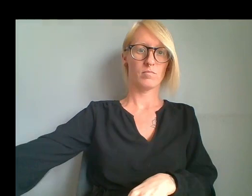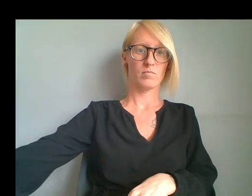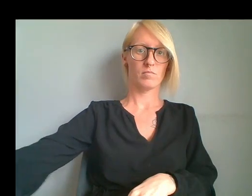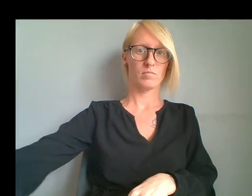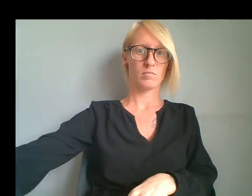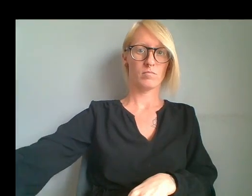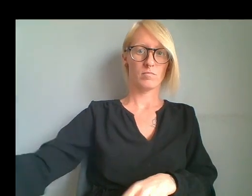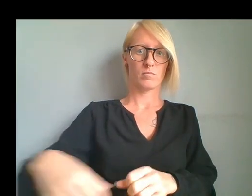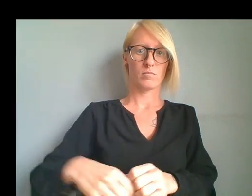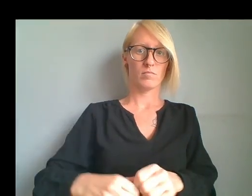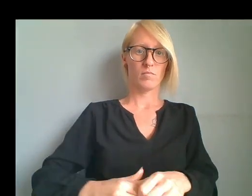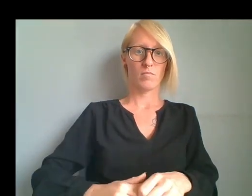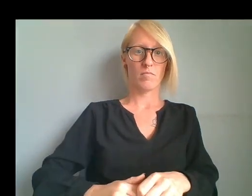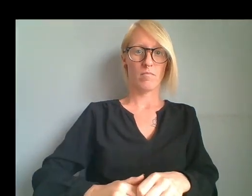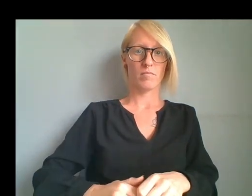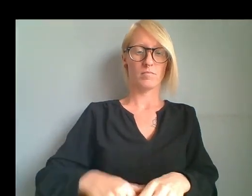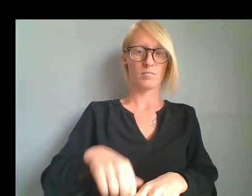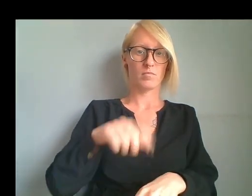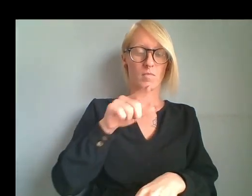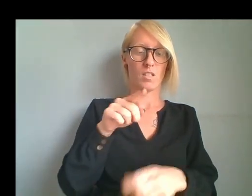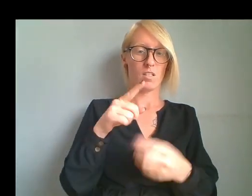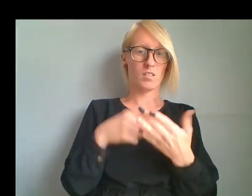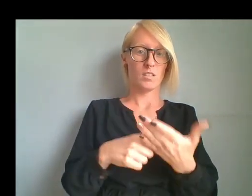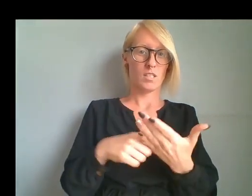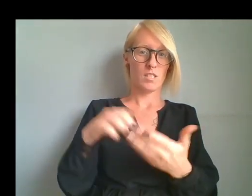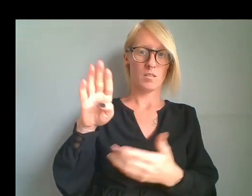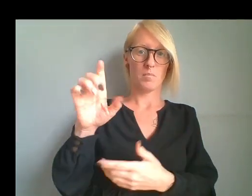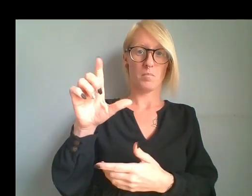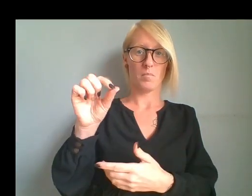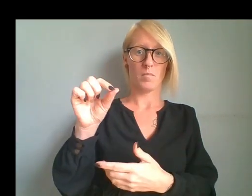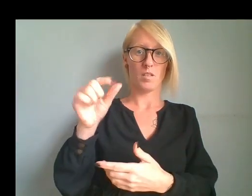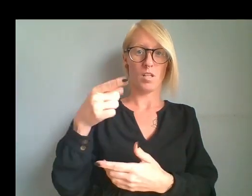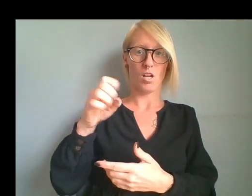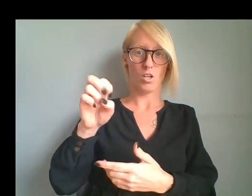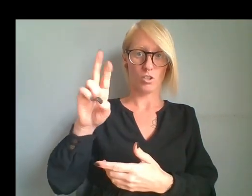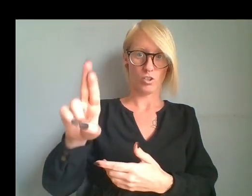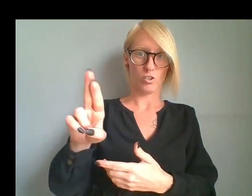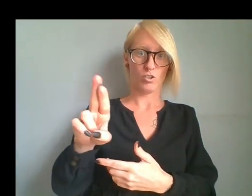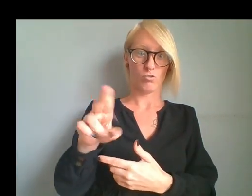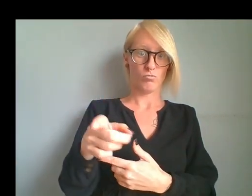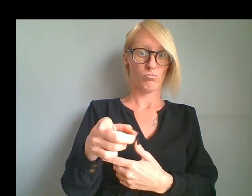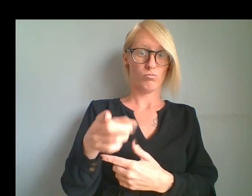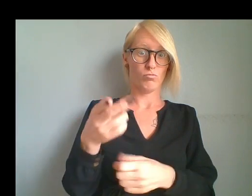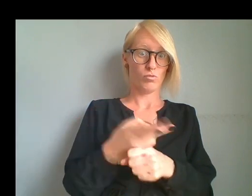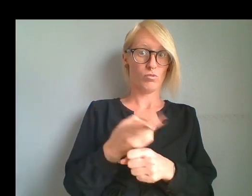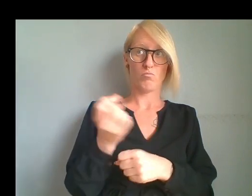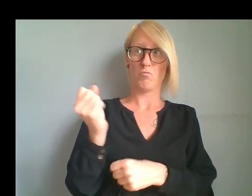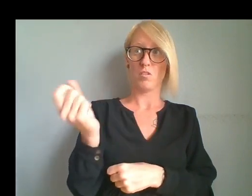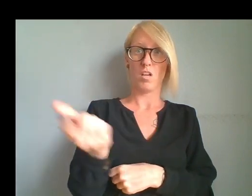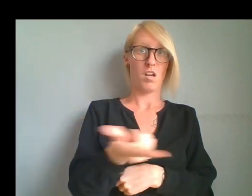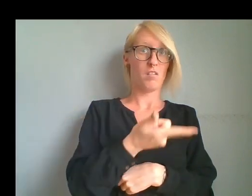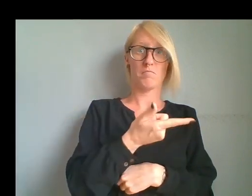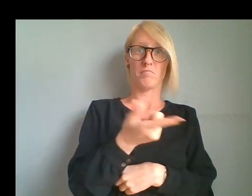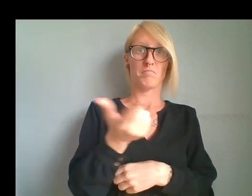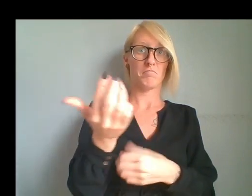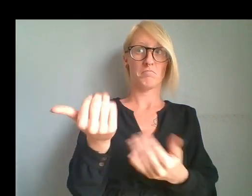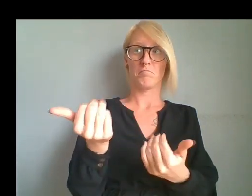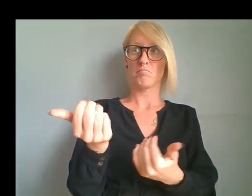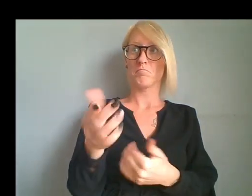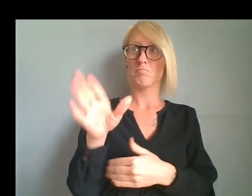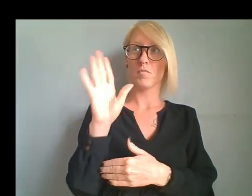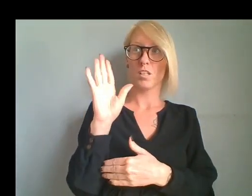Anything? Okay. So let's talk about Blogger. Does anyone here, just to show hands, I'm curious how many people have either a personal or a work